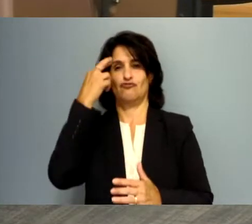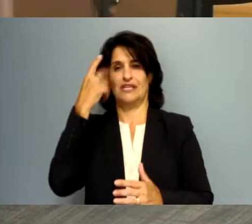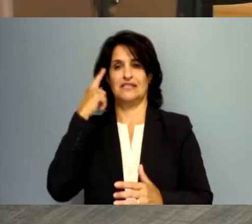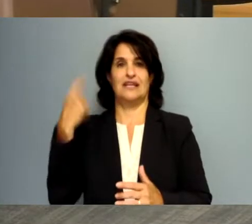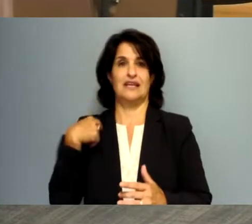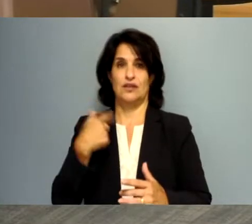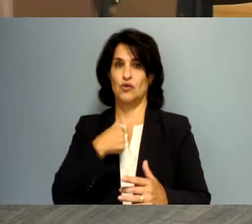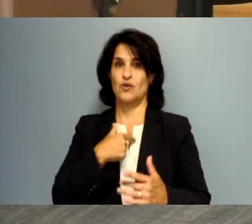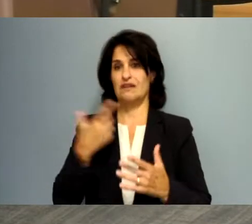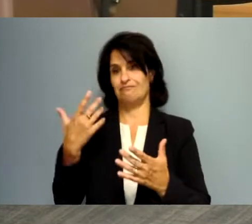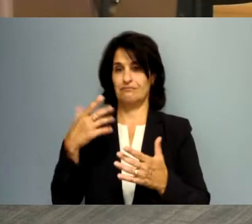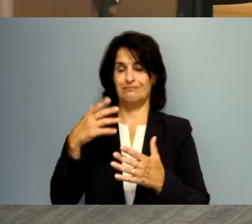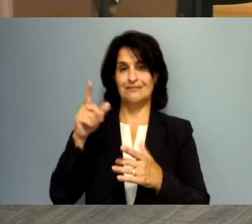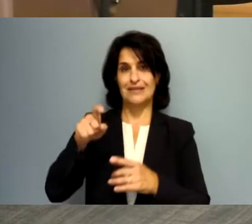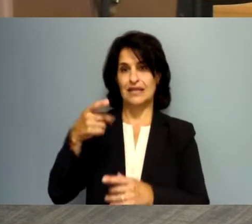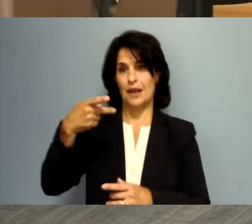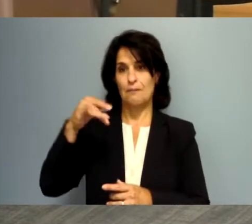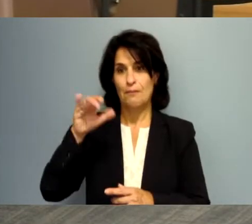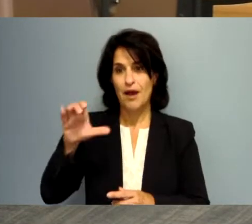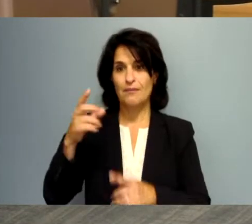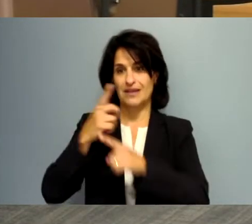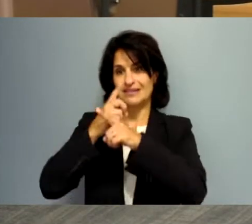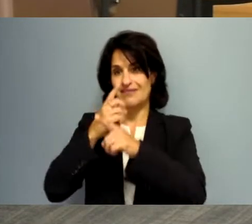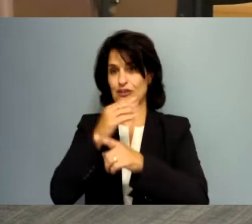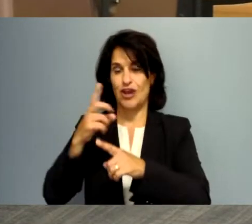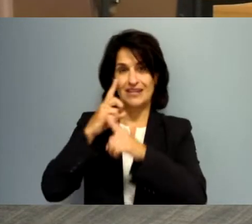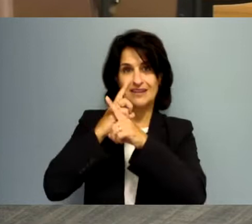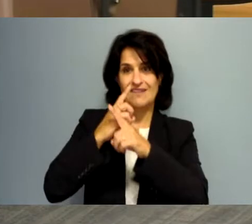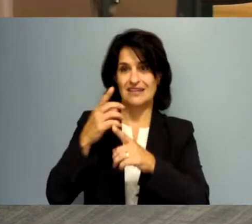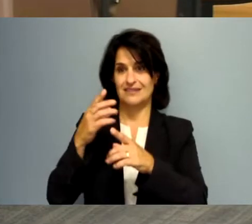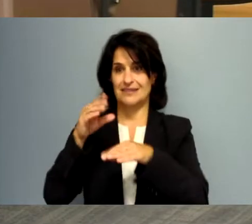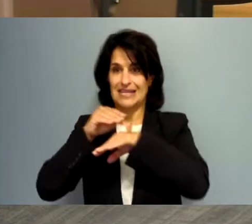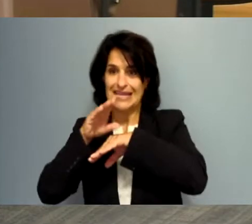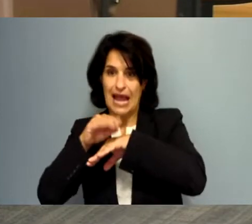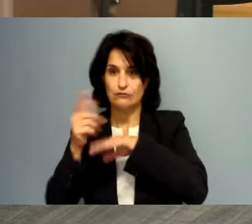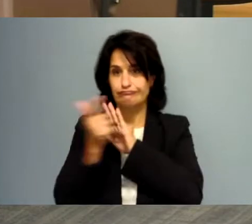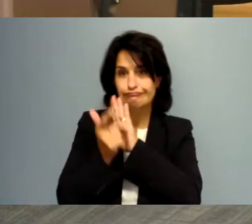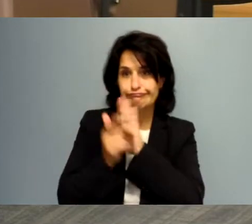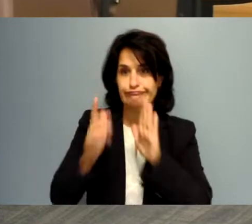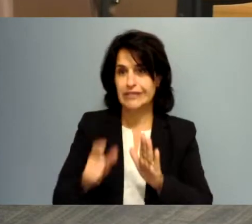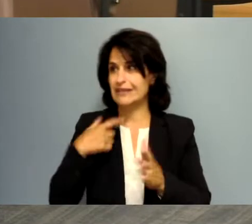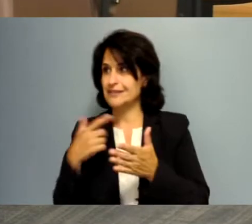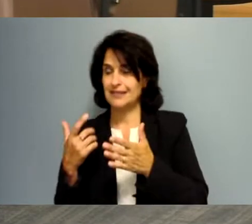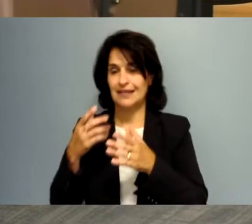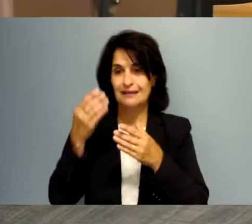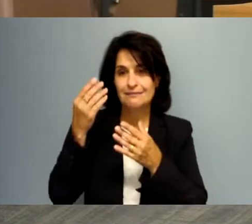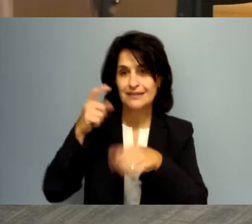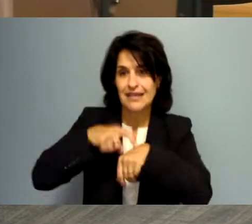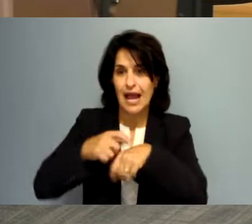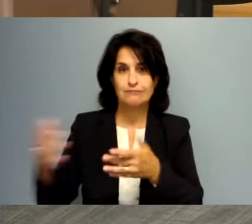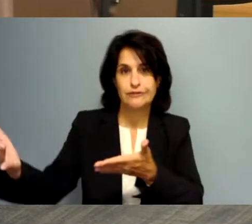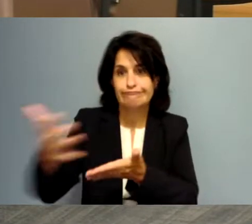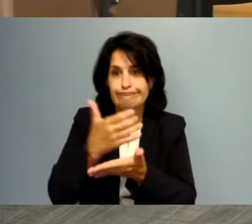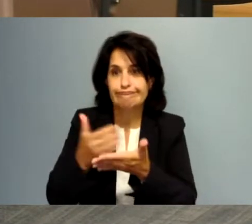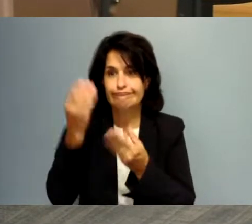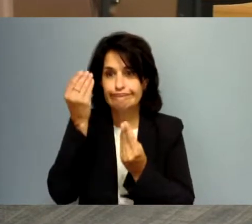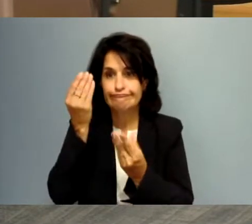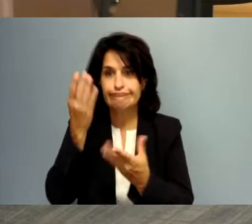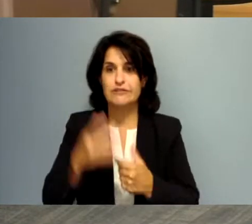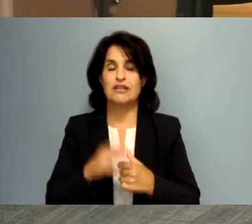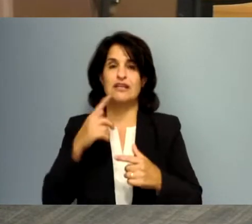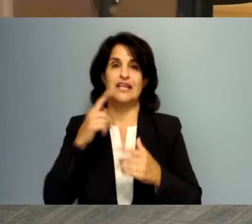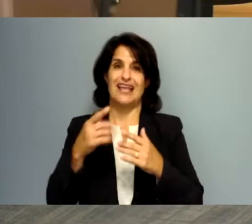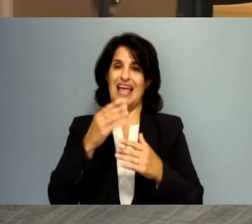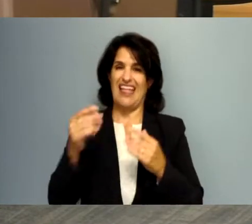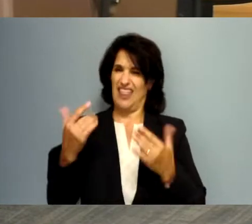matters. The public defender or defense counsel needs time to accumulate information and put it in the form of a petition. We believe with this new system, we'll